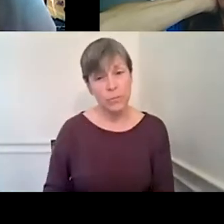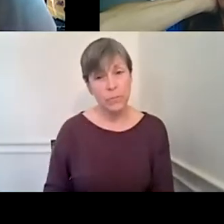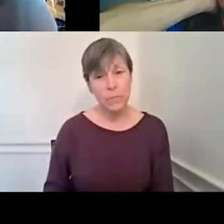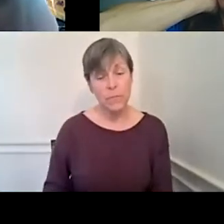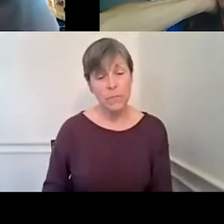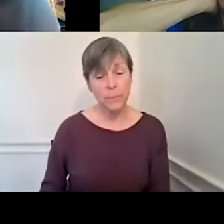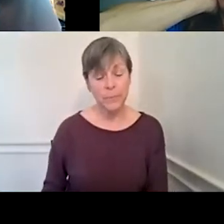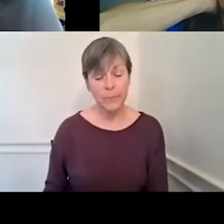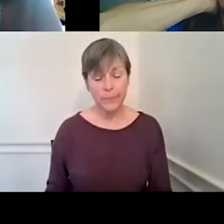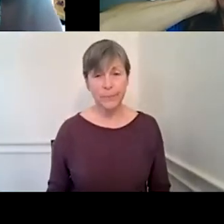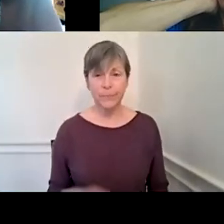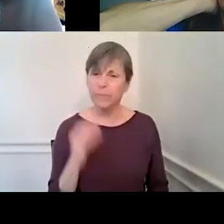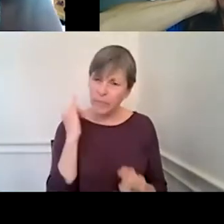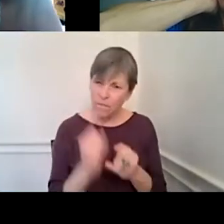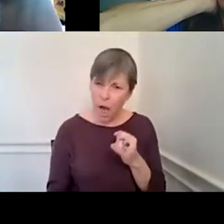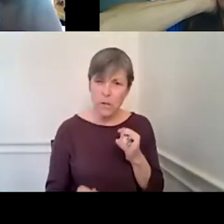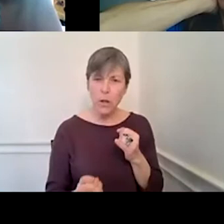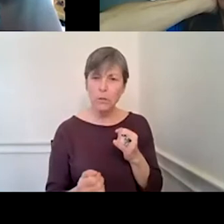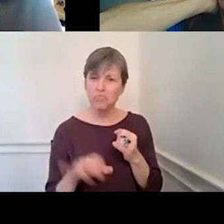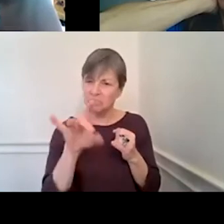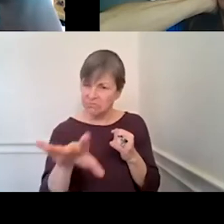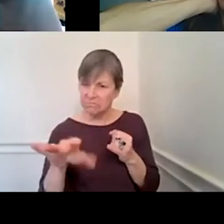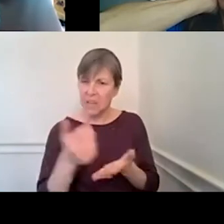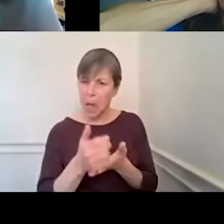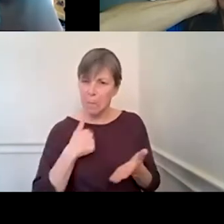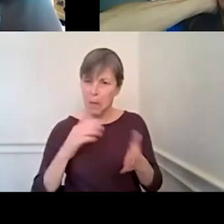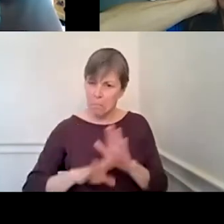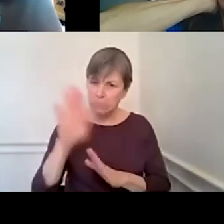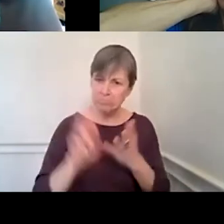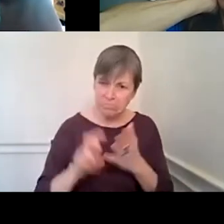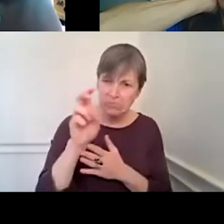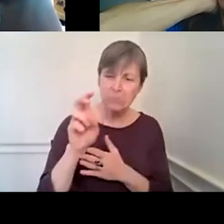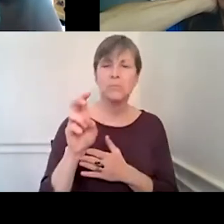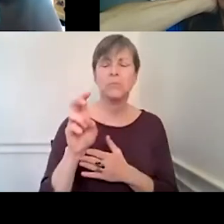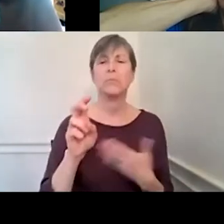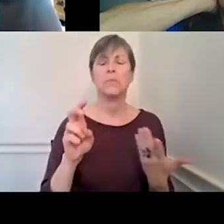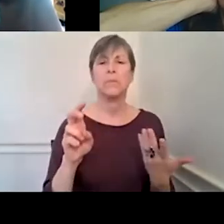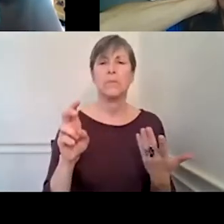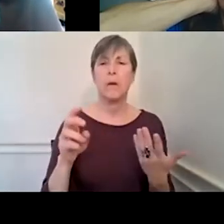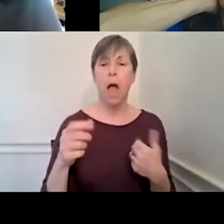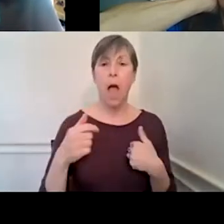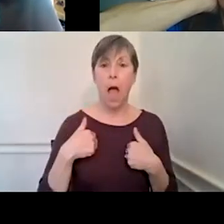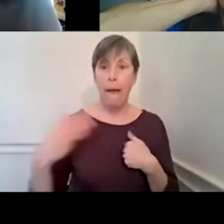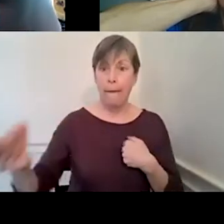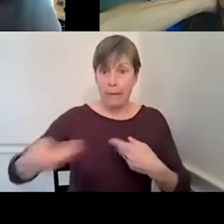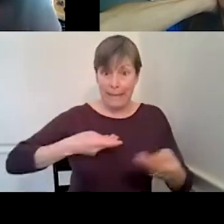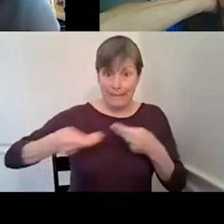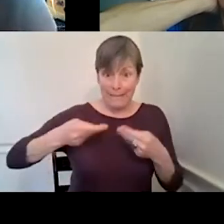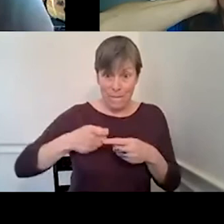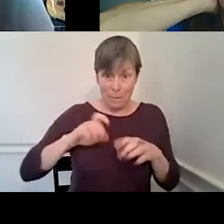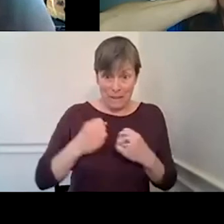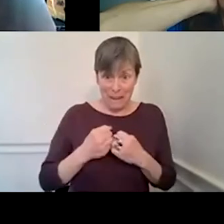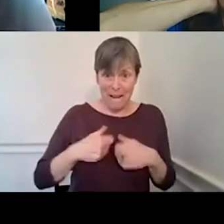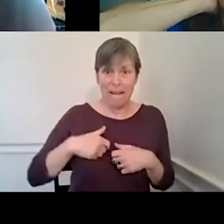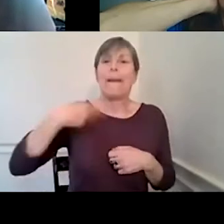And then the final thing I would say is that giving back to society is exceedingly important. Serving